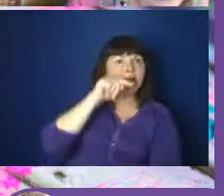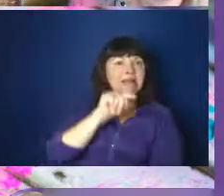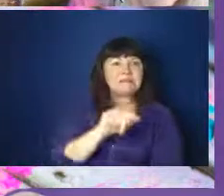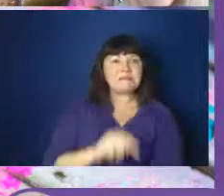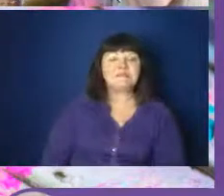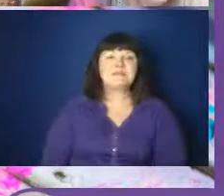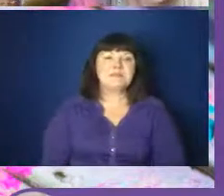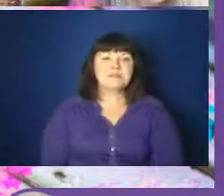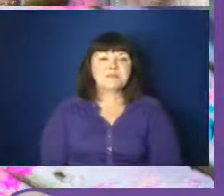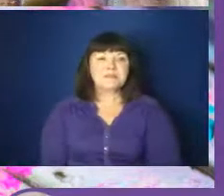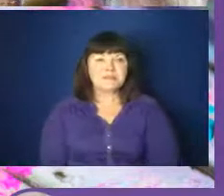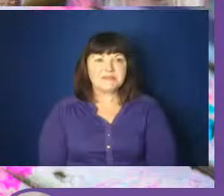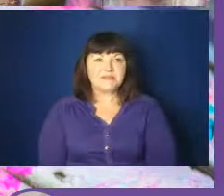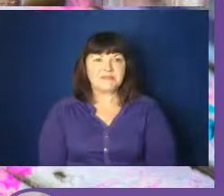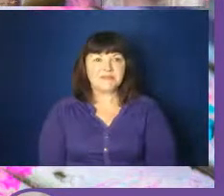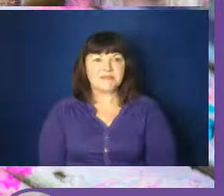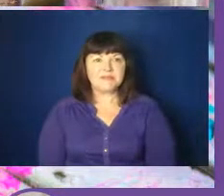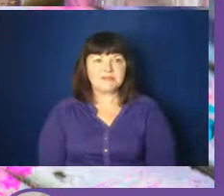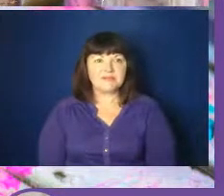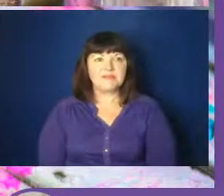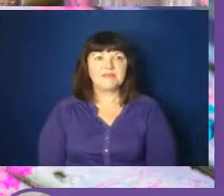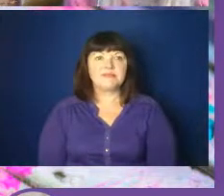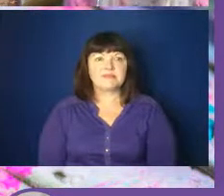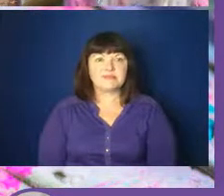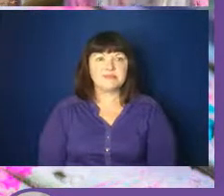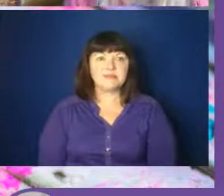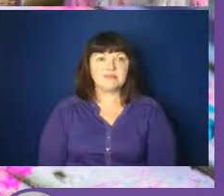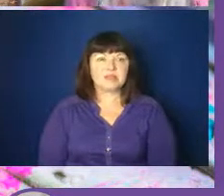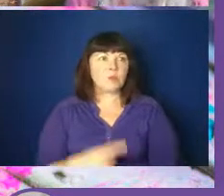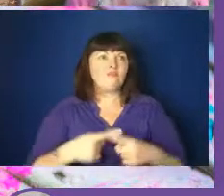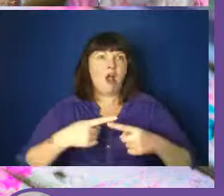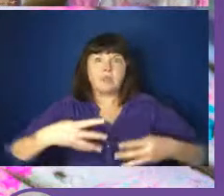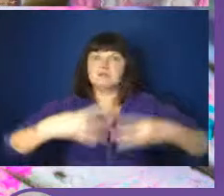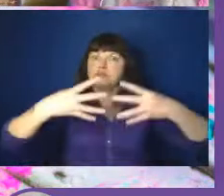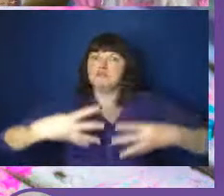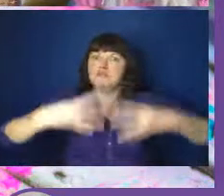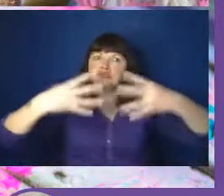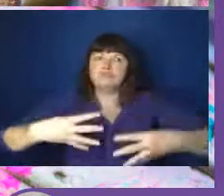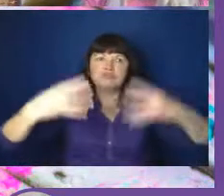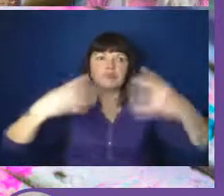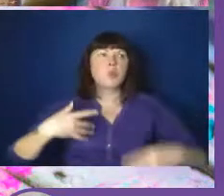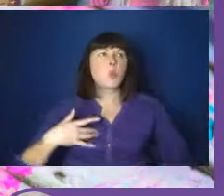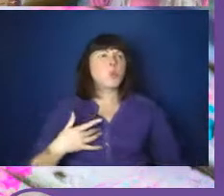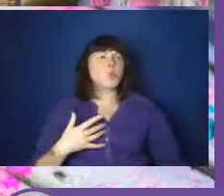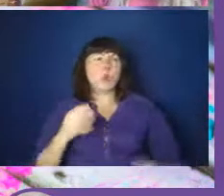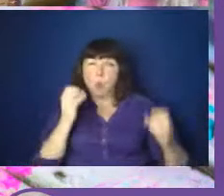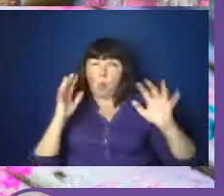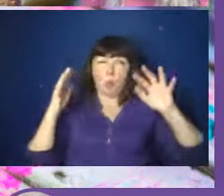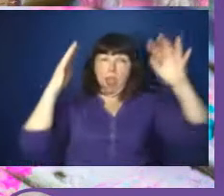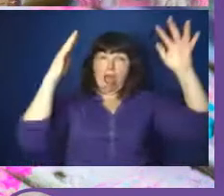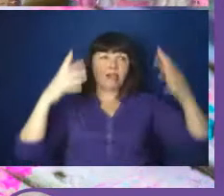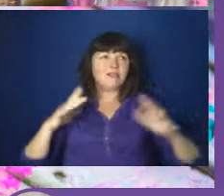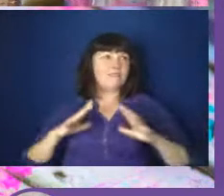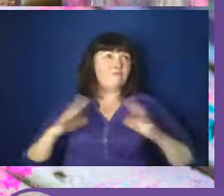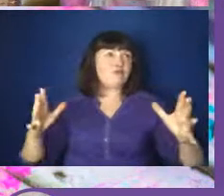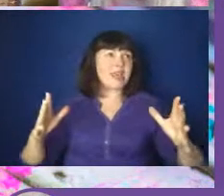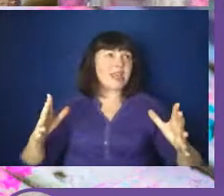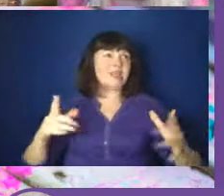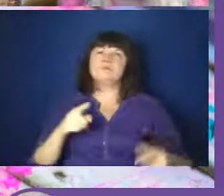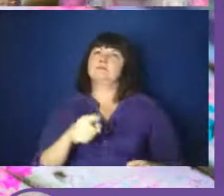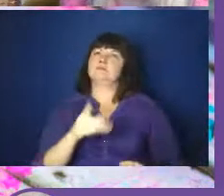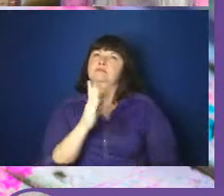wondering. Hello, happy, oh God, it's going too quick. Wild and free. That's what Friday night's all about, to be